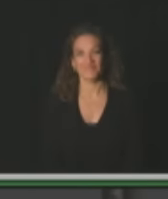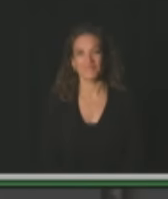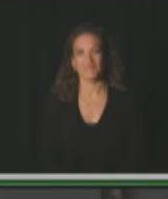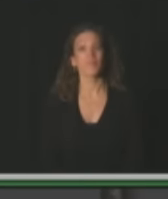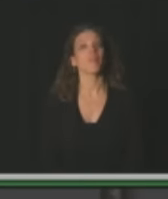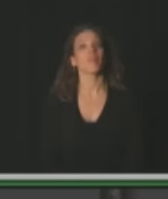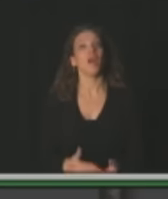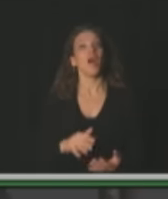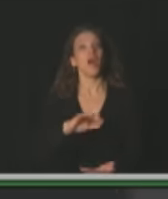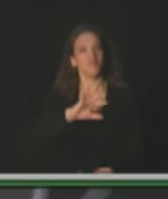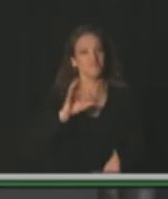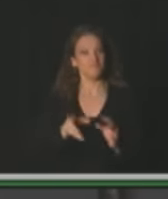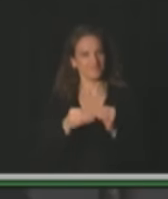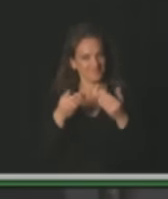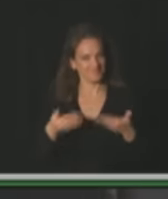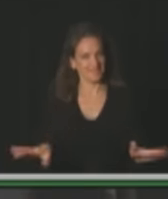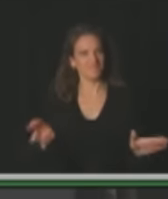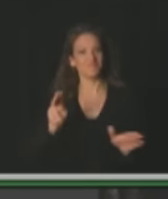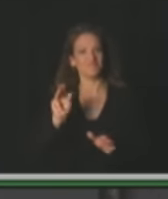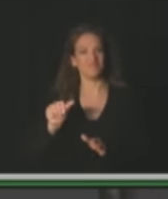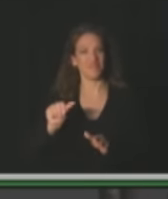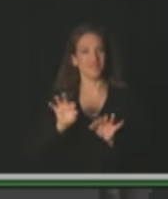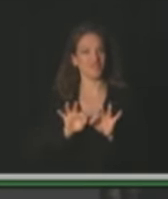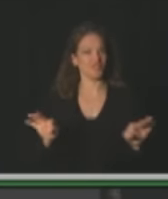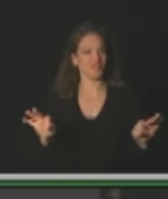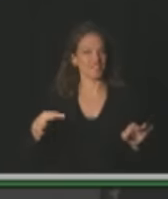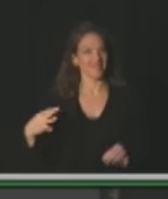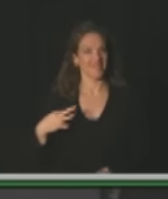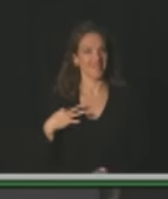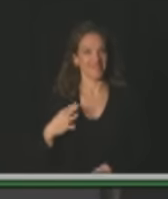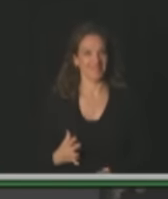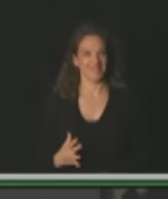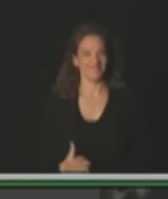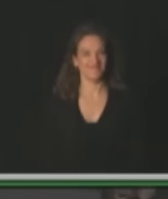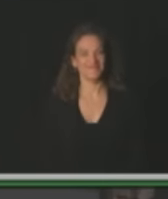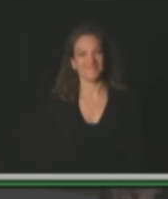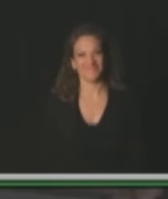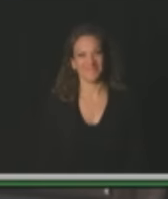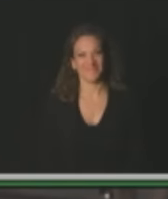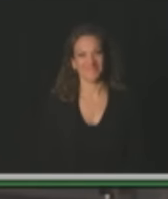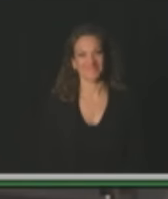That completes our master's degree candidates.